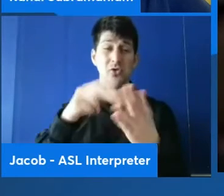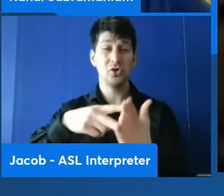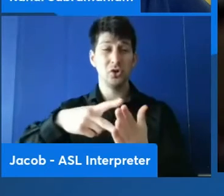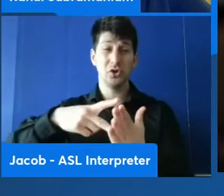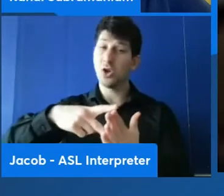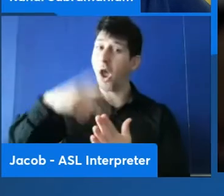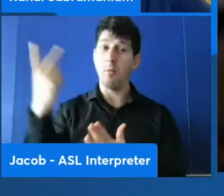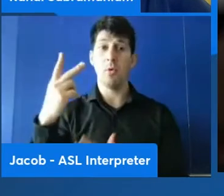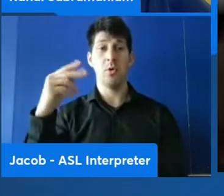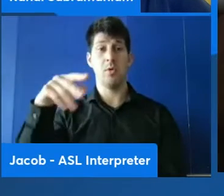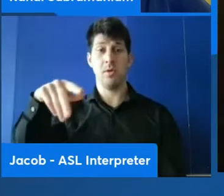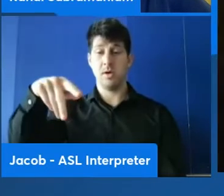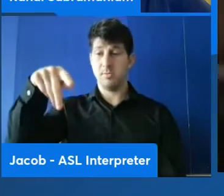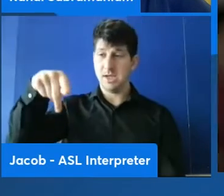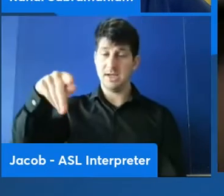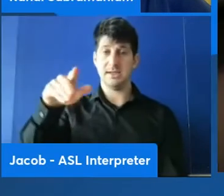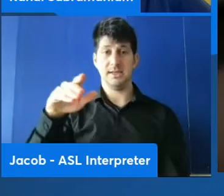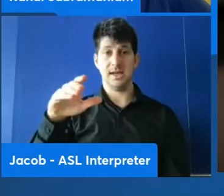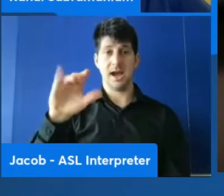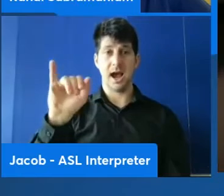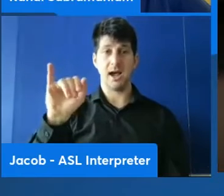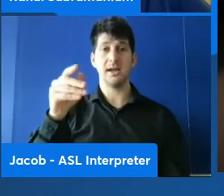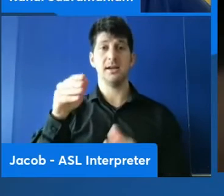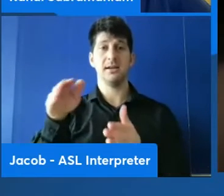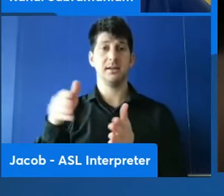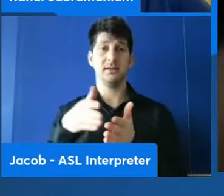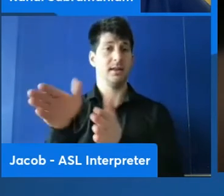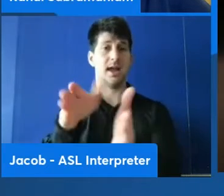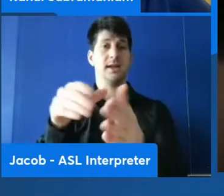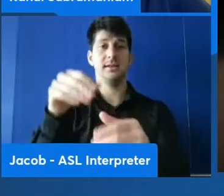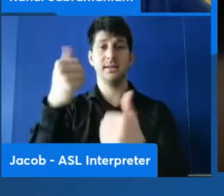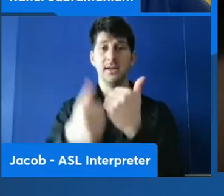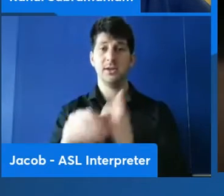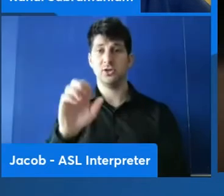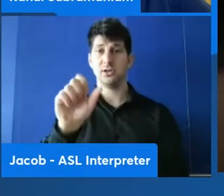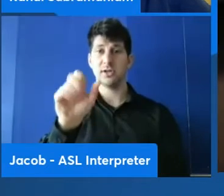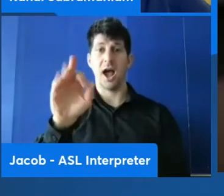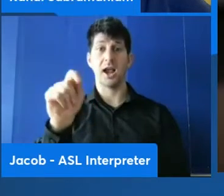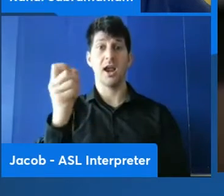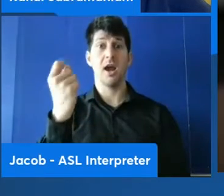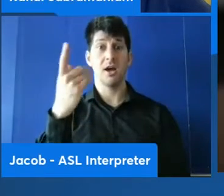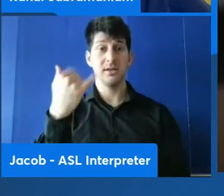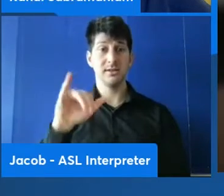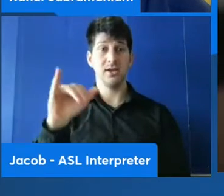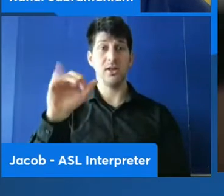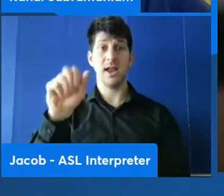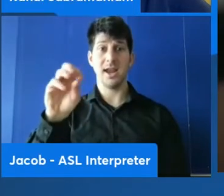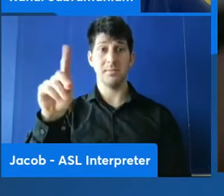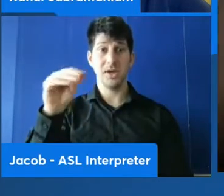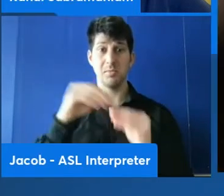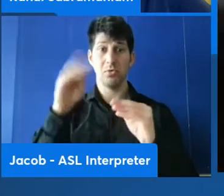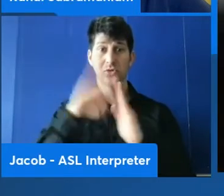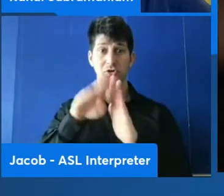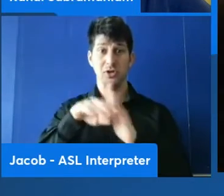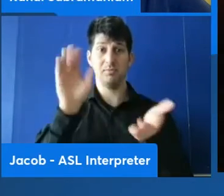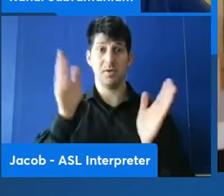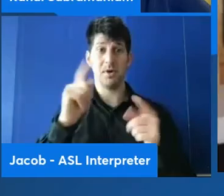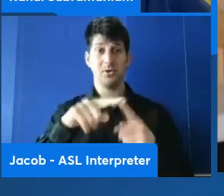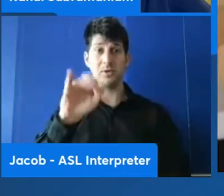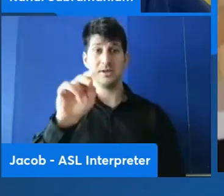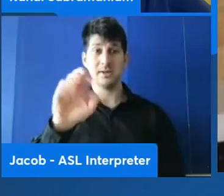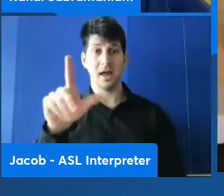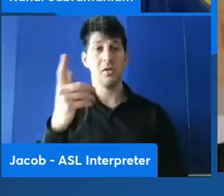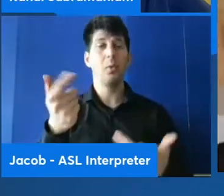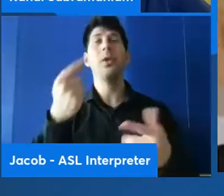the PCI Express lanes per socket. Yet AMD still prices their top dog cheaper than Intel's top dog. And you might think, well,